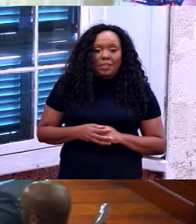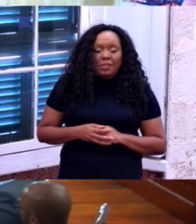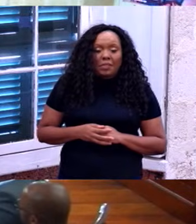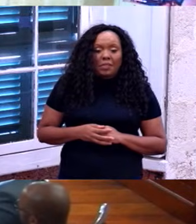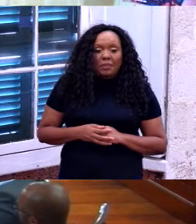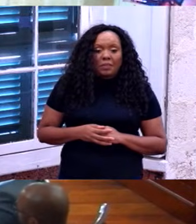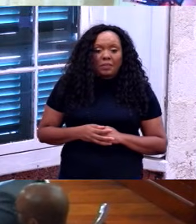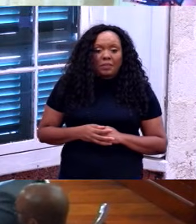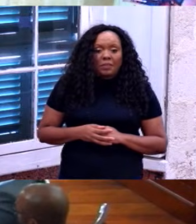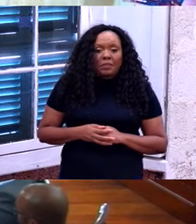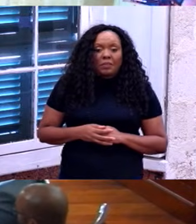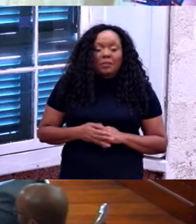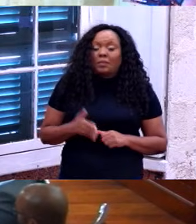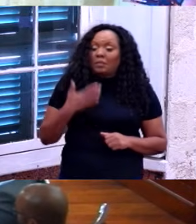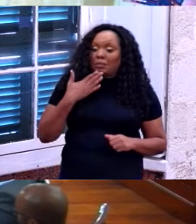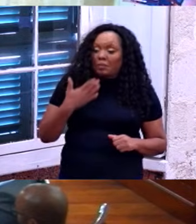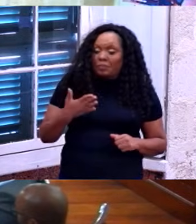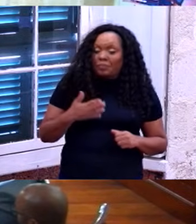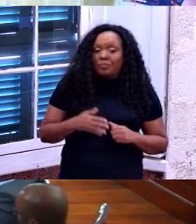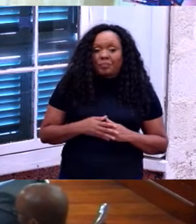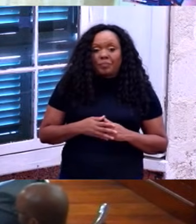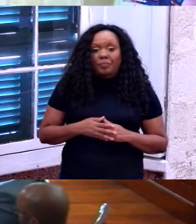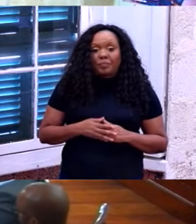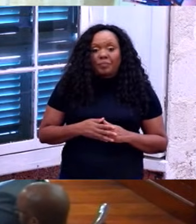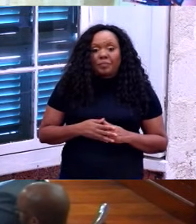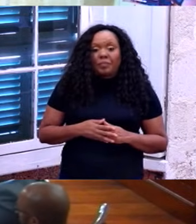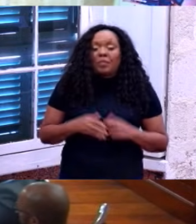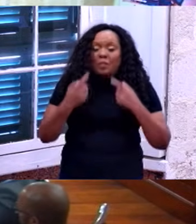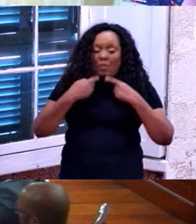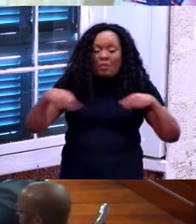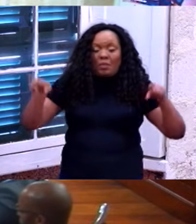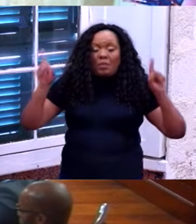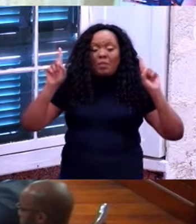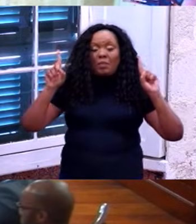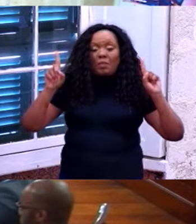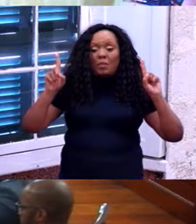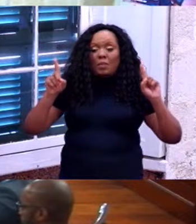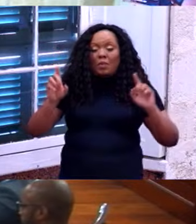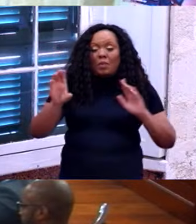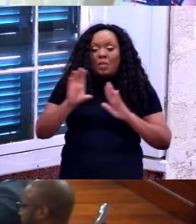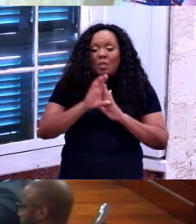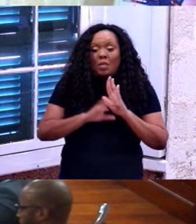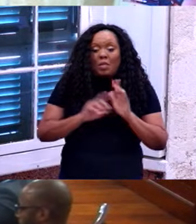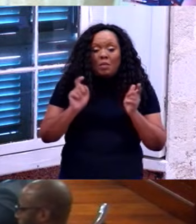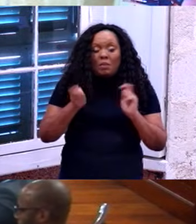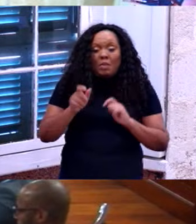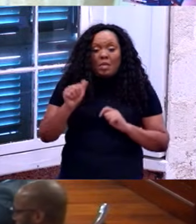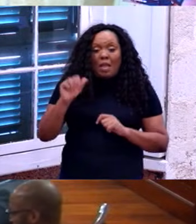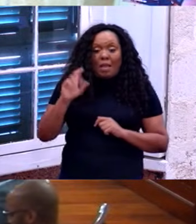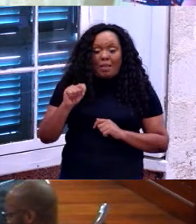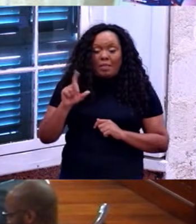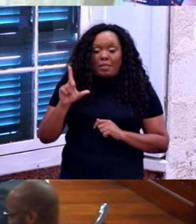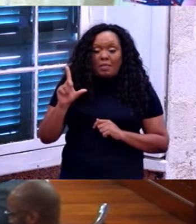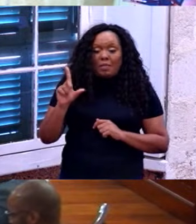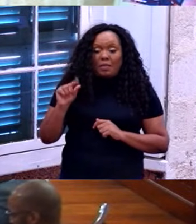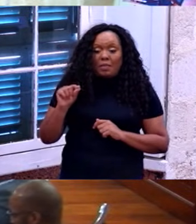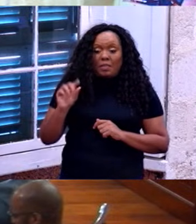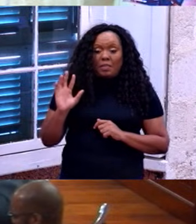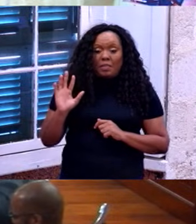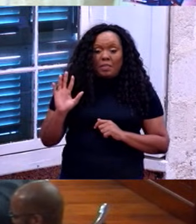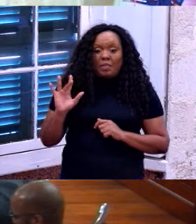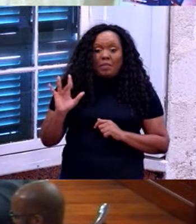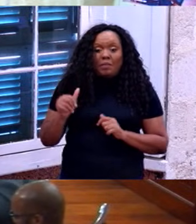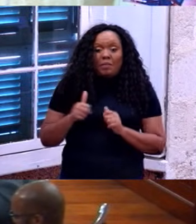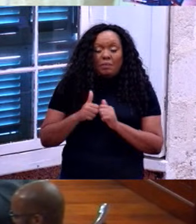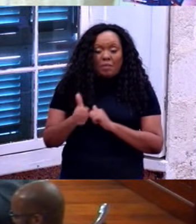Thank you. Thank you very much. Therefore, declare the Constitutional Amendment Act 2025 passed